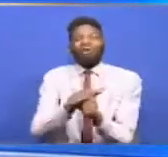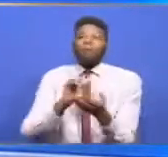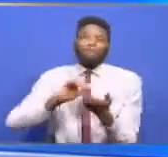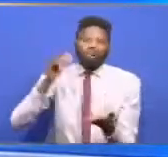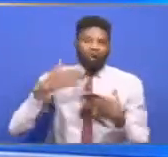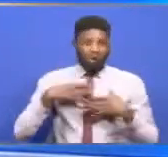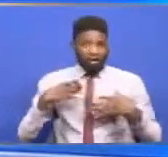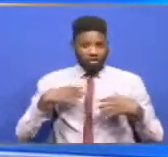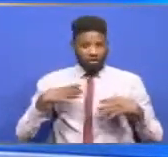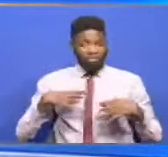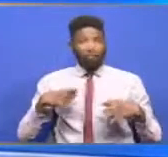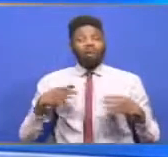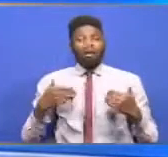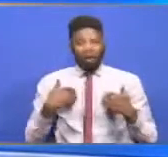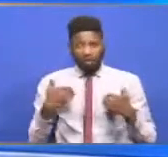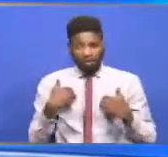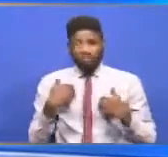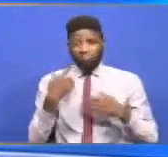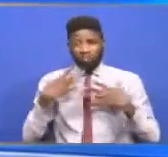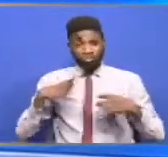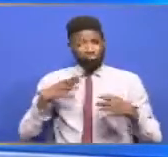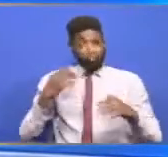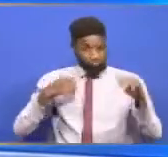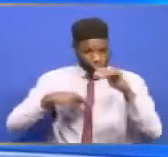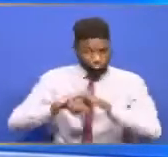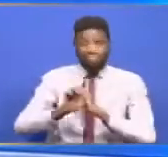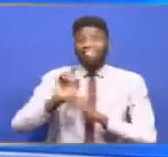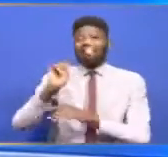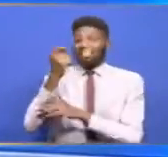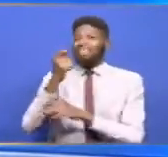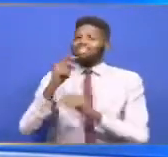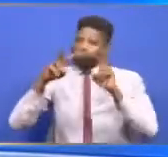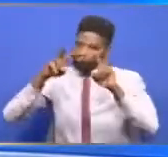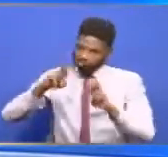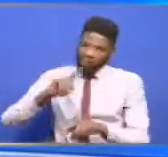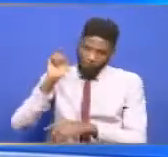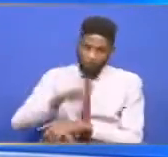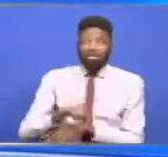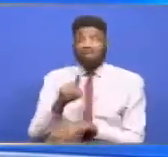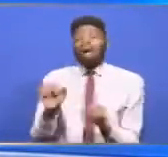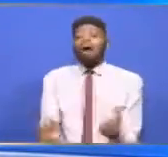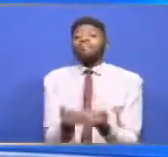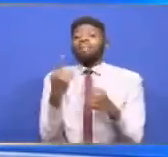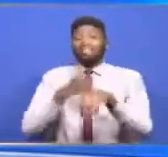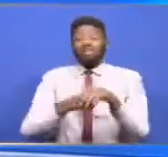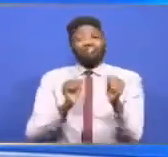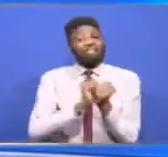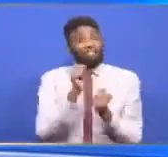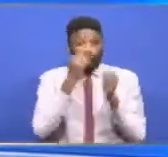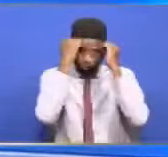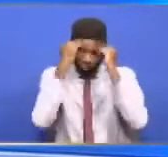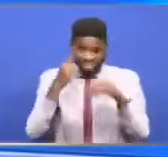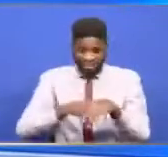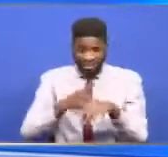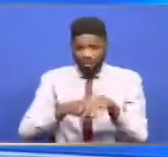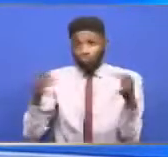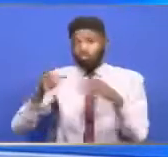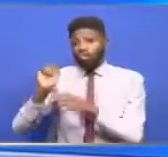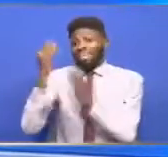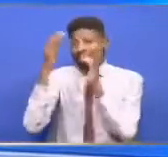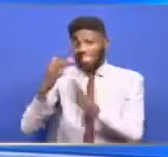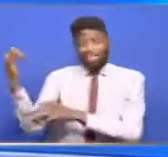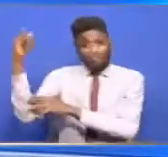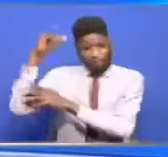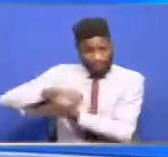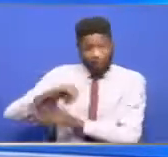subjected to mandatory testing. The strict measures coming as 15 students who were part of a group of Kenyans who jetted back into the country